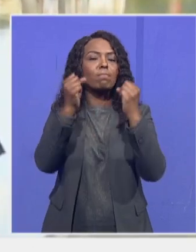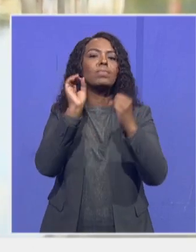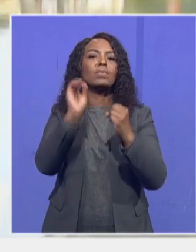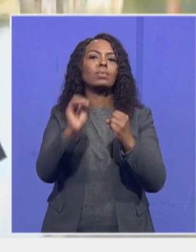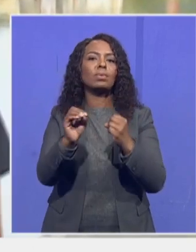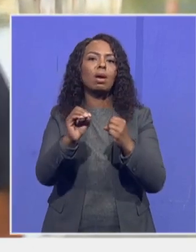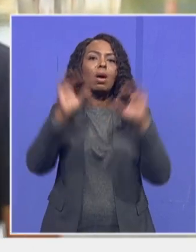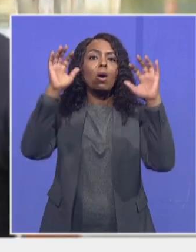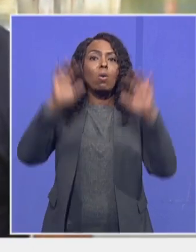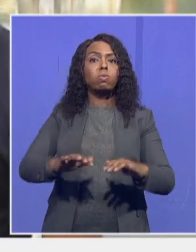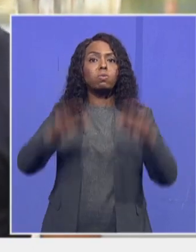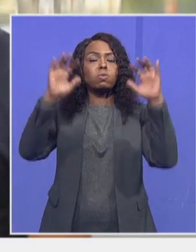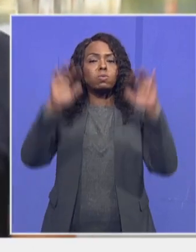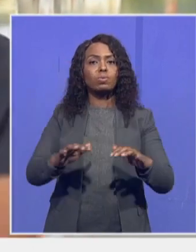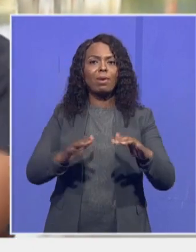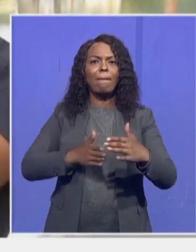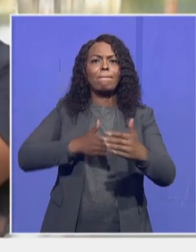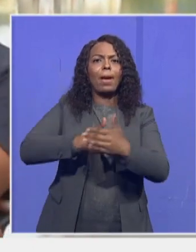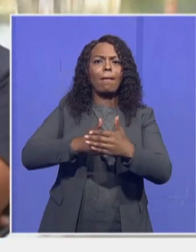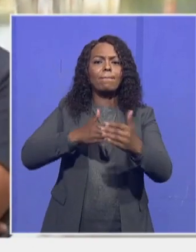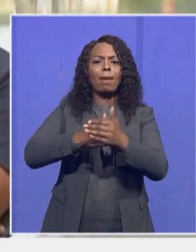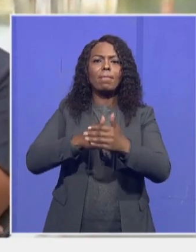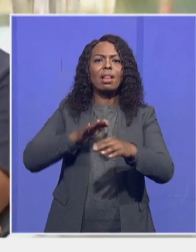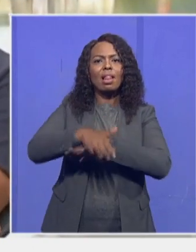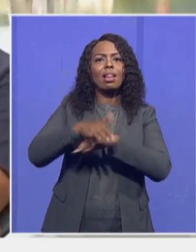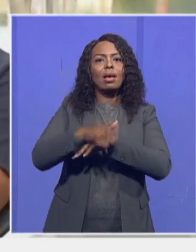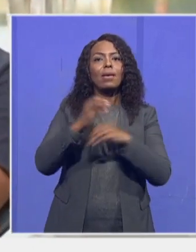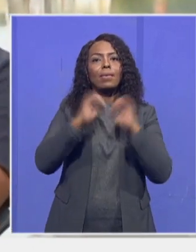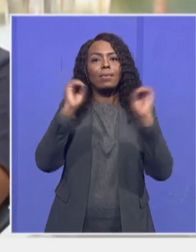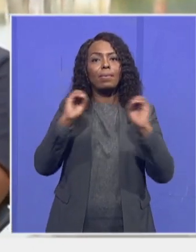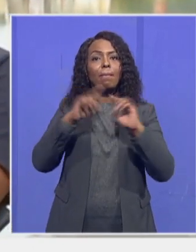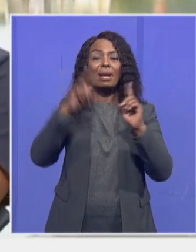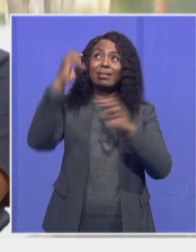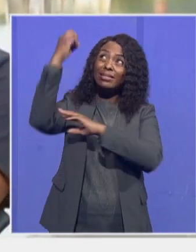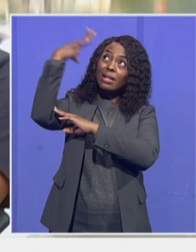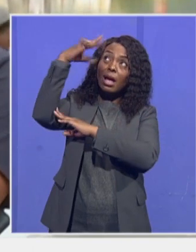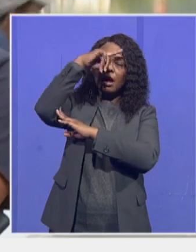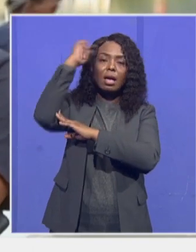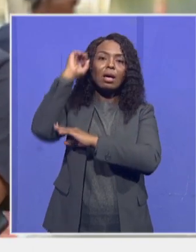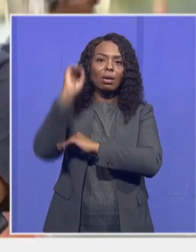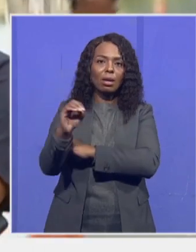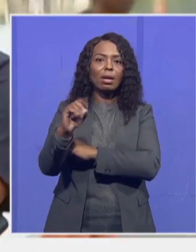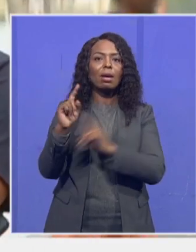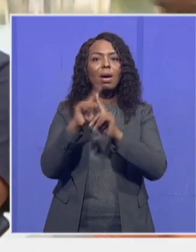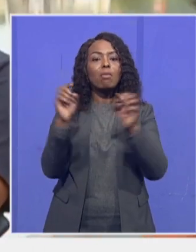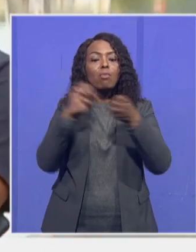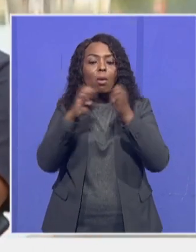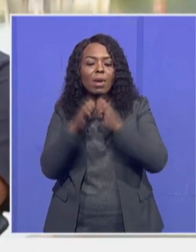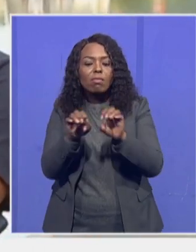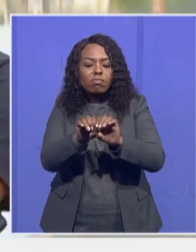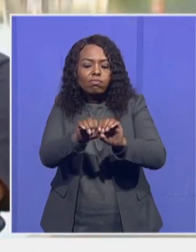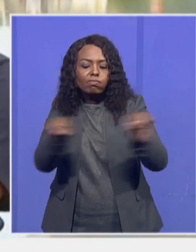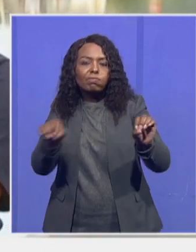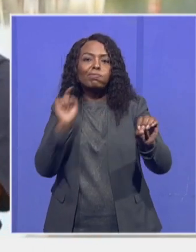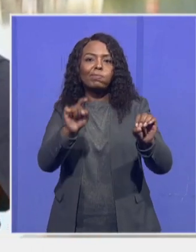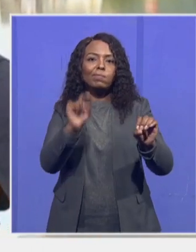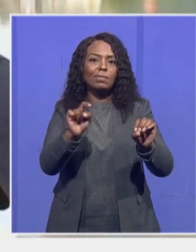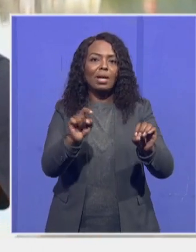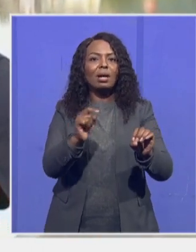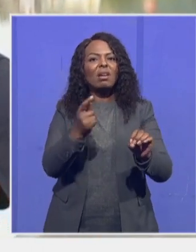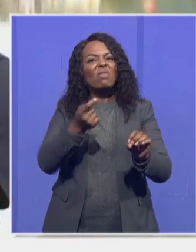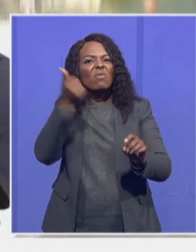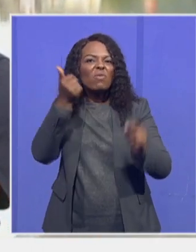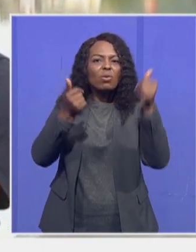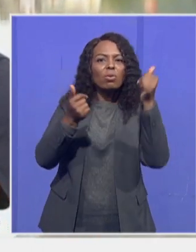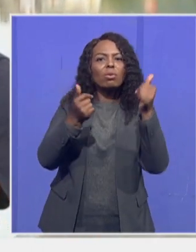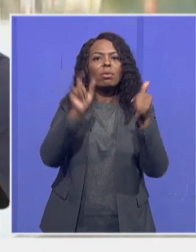stopped. The sun, as you can see, is out and bright today, but it is really the drainage system that is the problem here. We did speak to a few residents